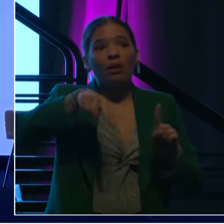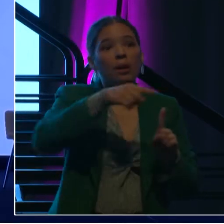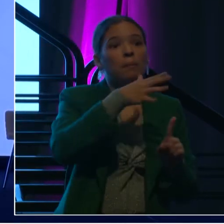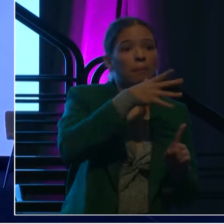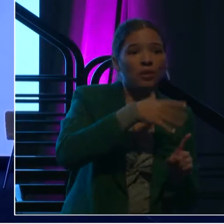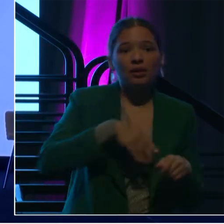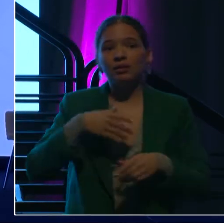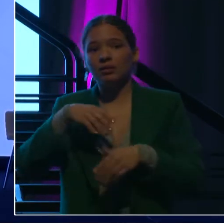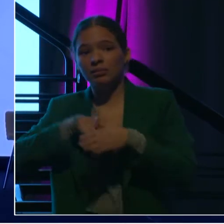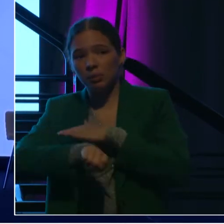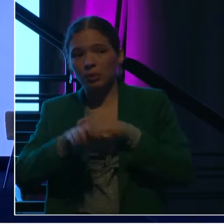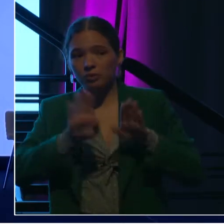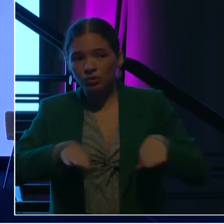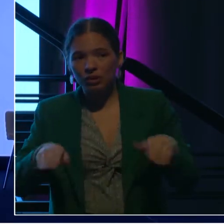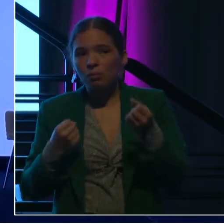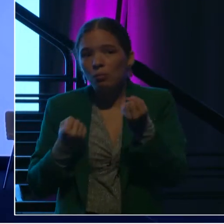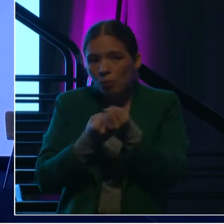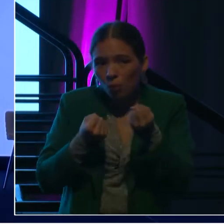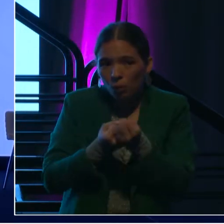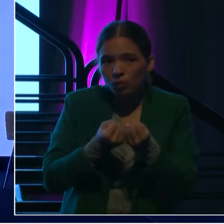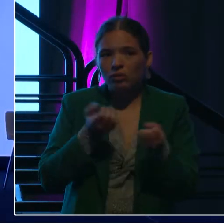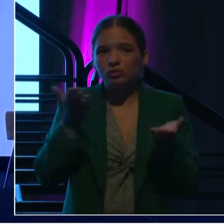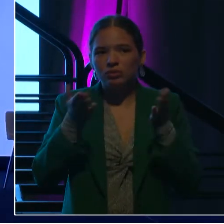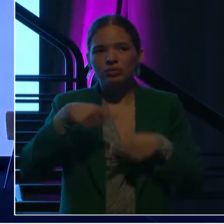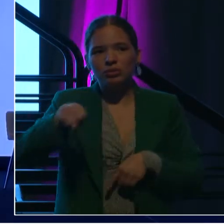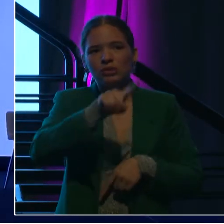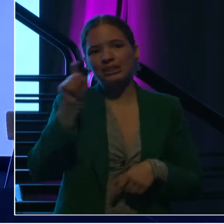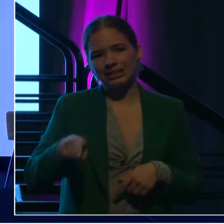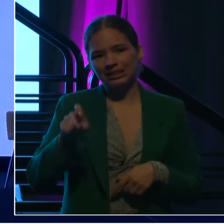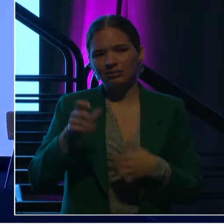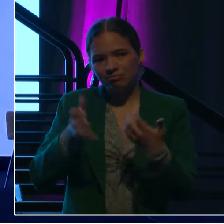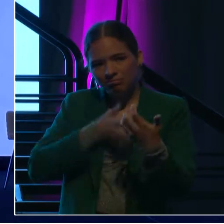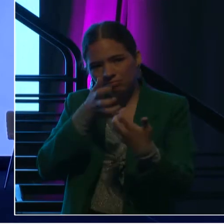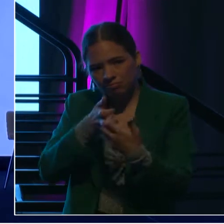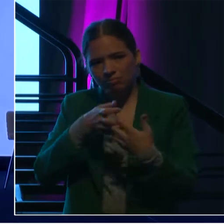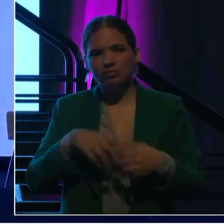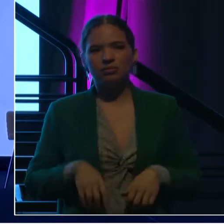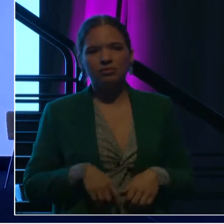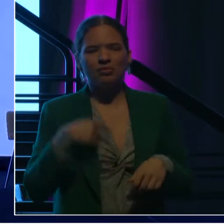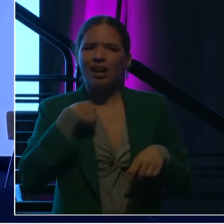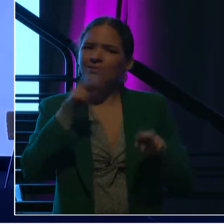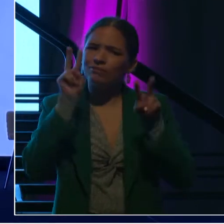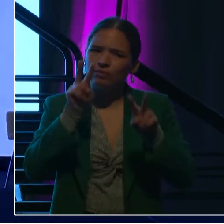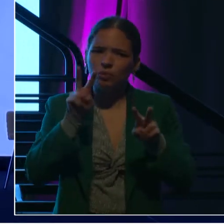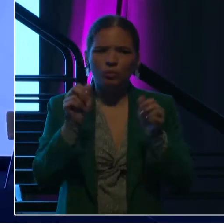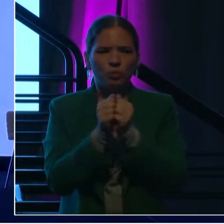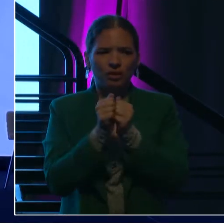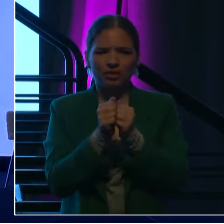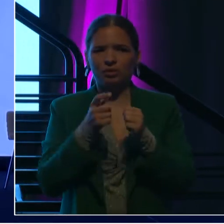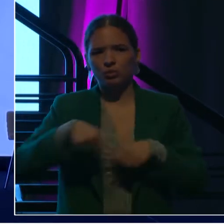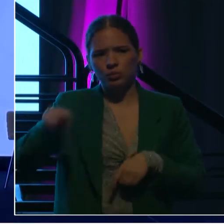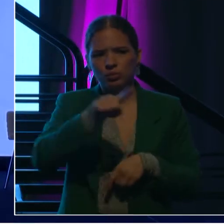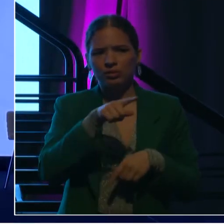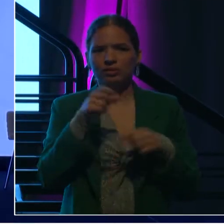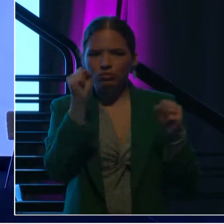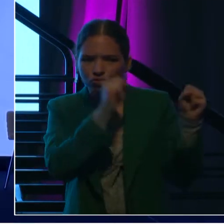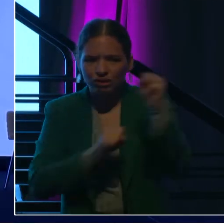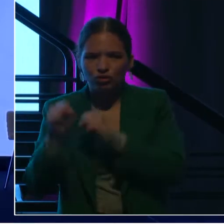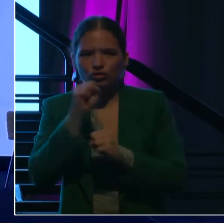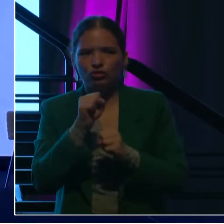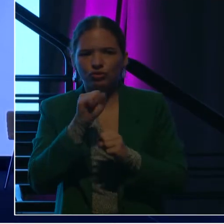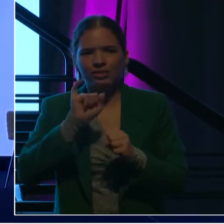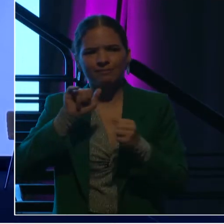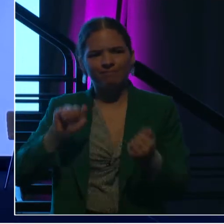the support and services they need. I look forward to working together with you on strategies to address racial